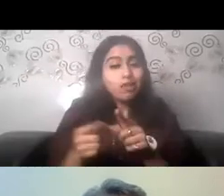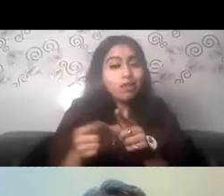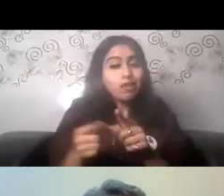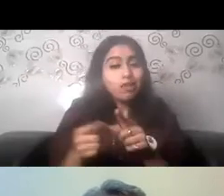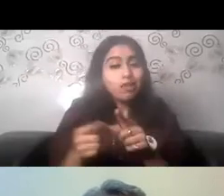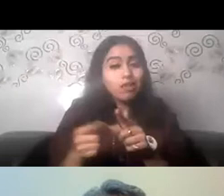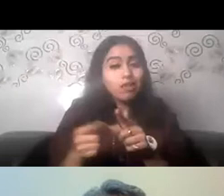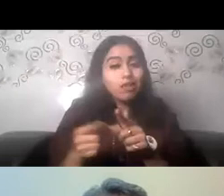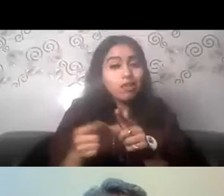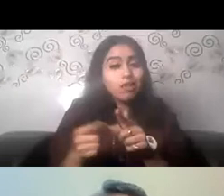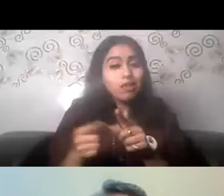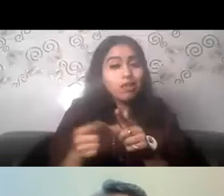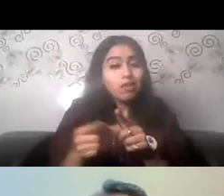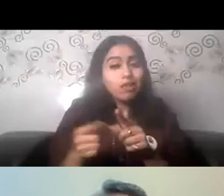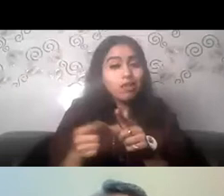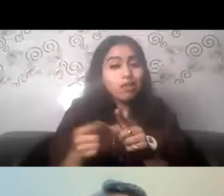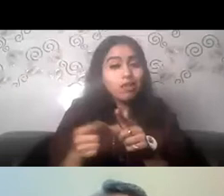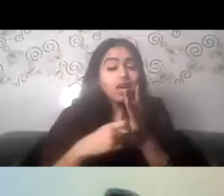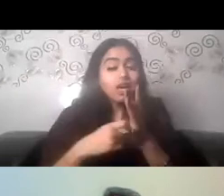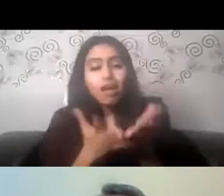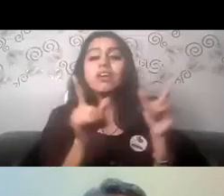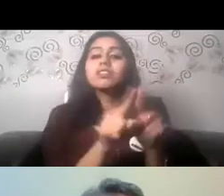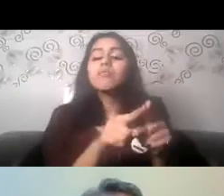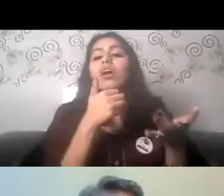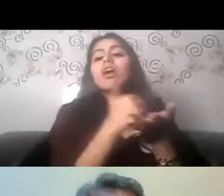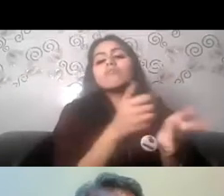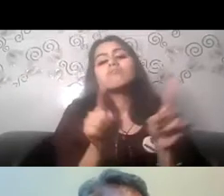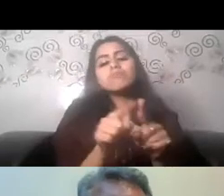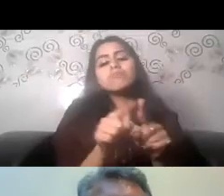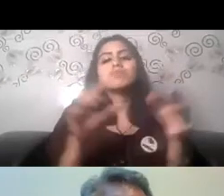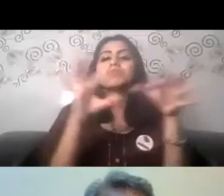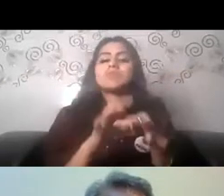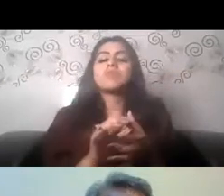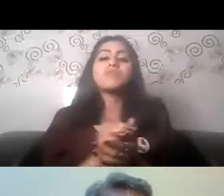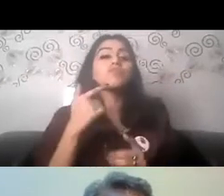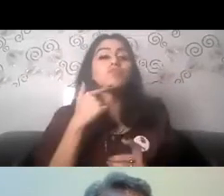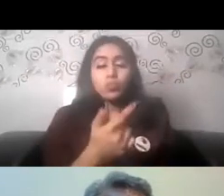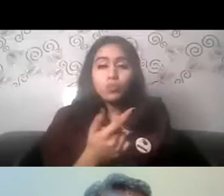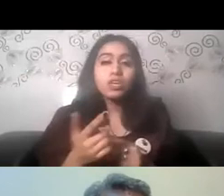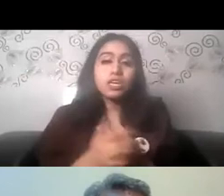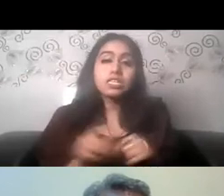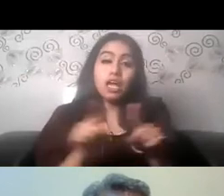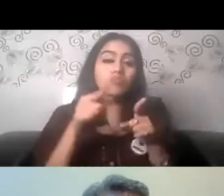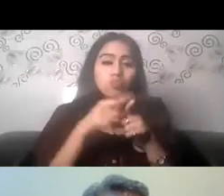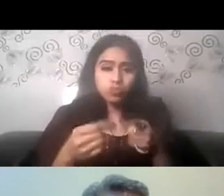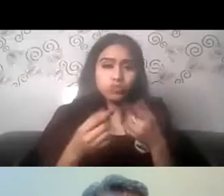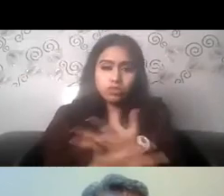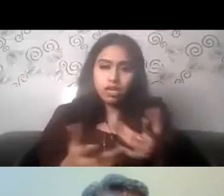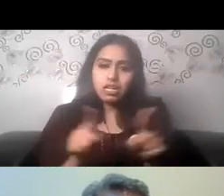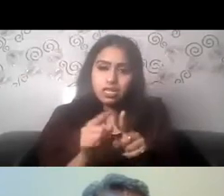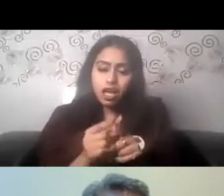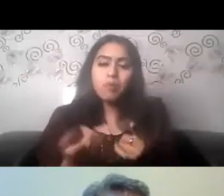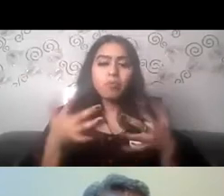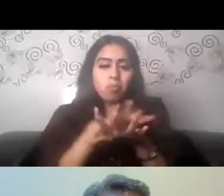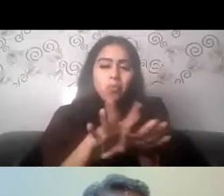Within organizations, absolutely, you can start. Our budgets will fall based on doing things in a more inclusive